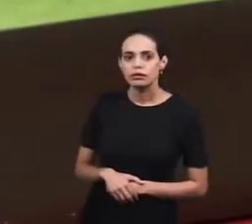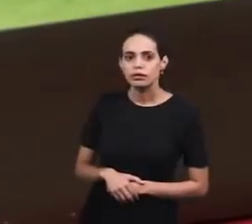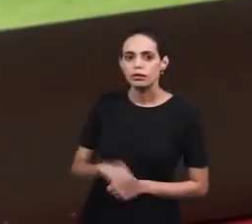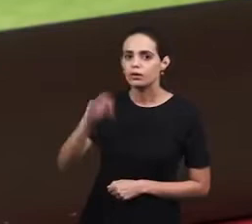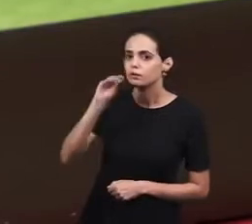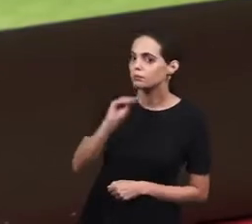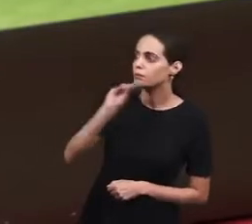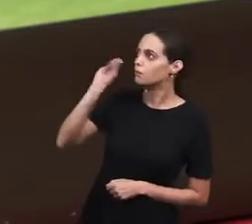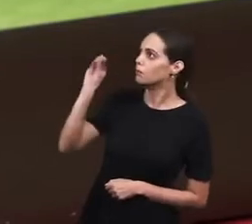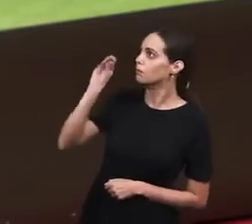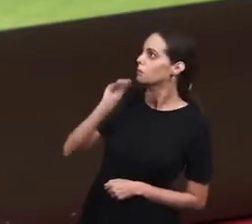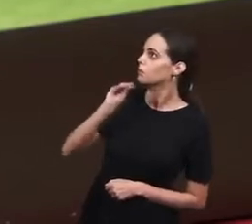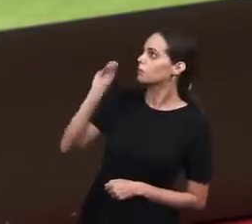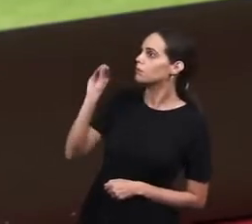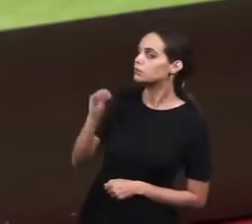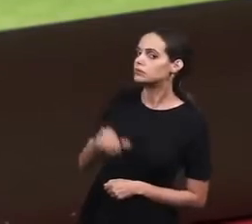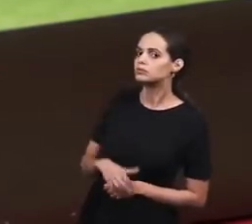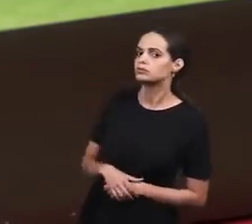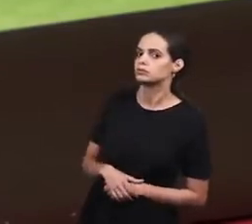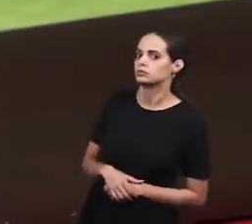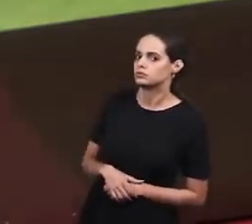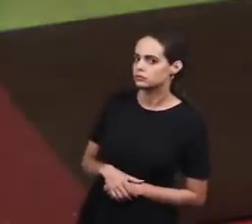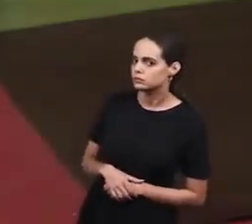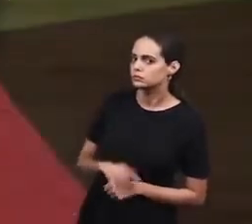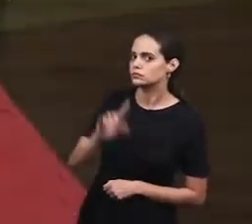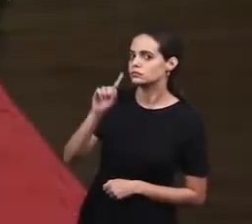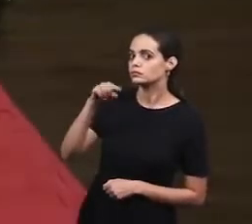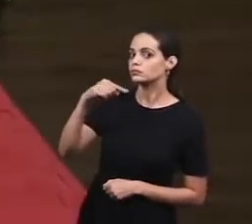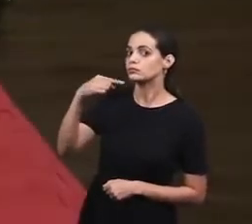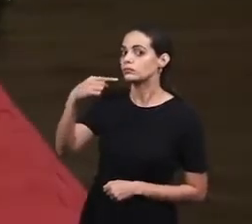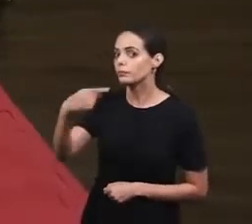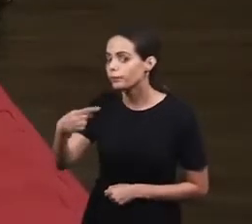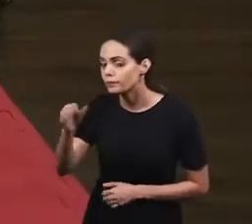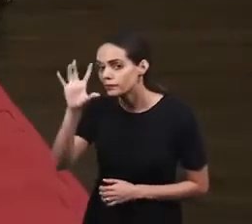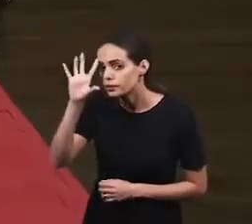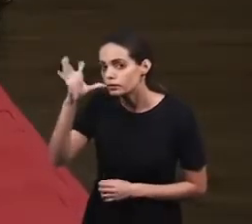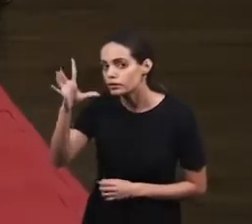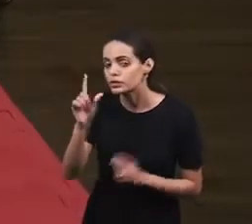I'm going to put all of them right in there. And after this,